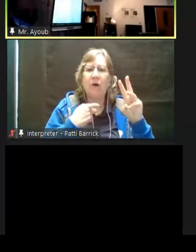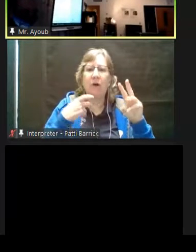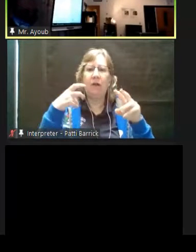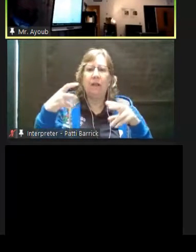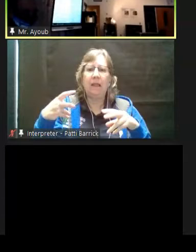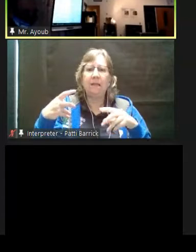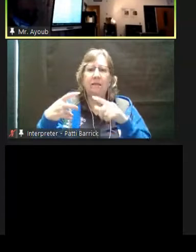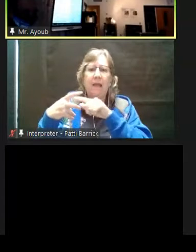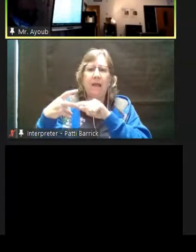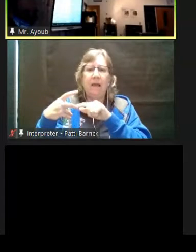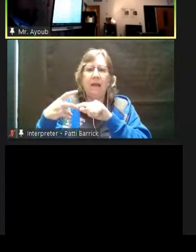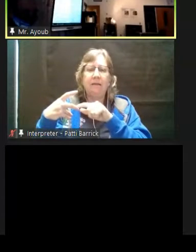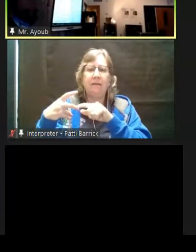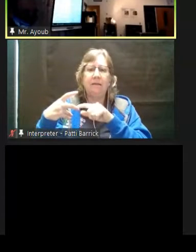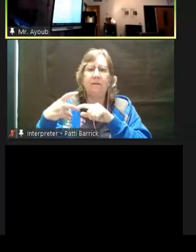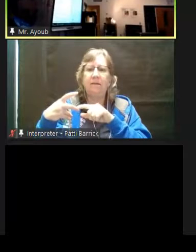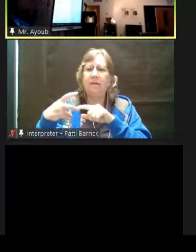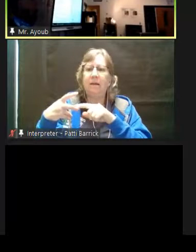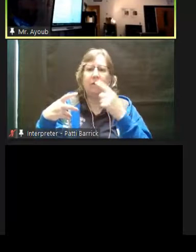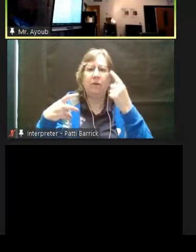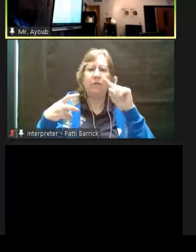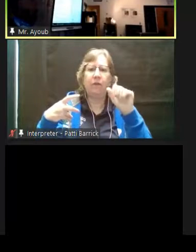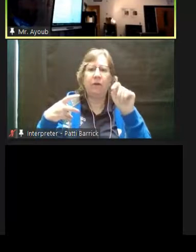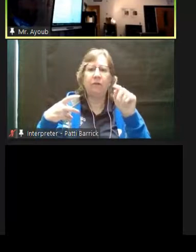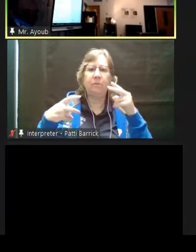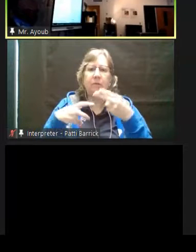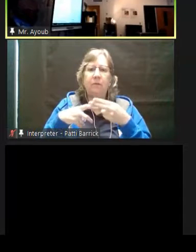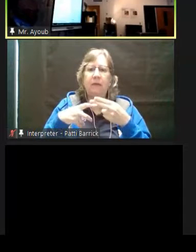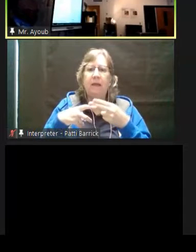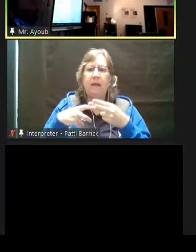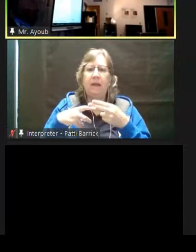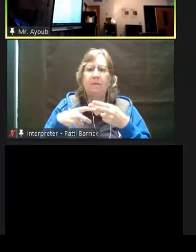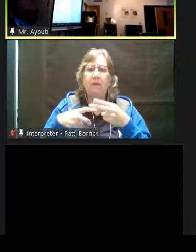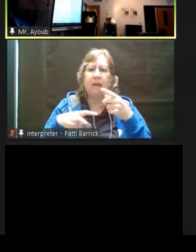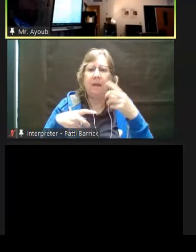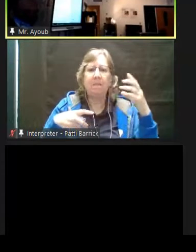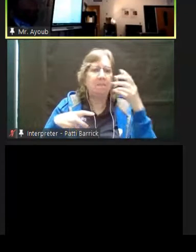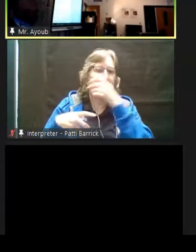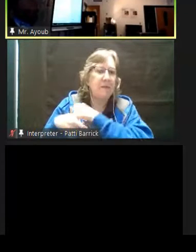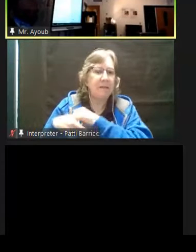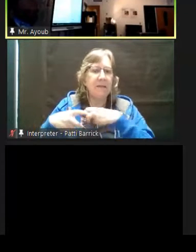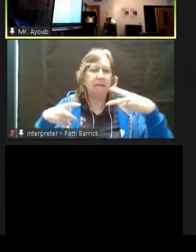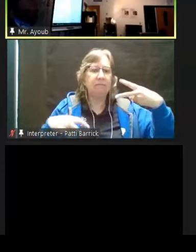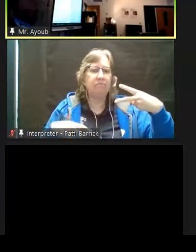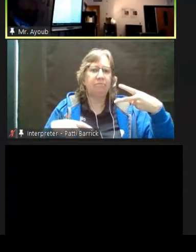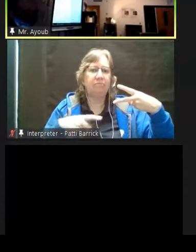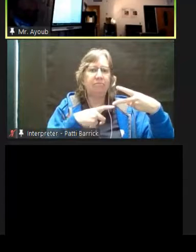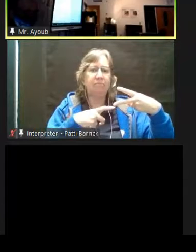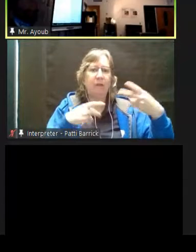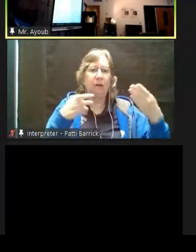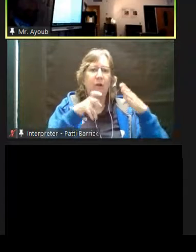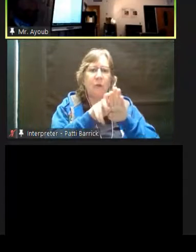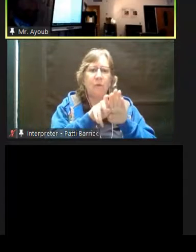than, right? When expecting an attribute name, probable cause missing, closing